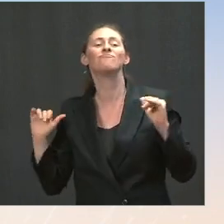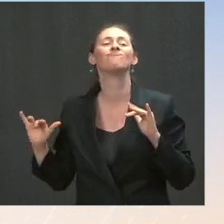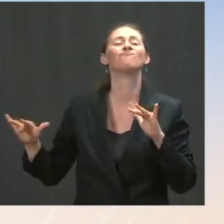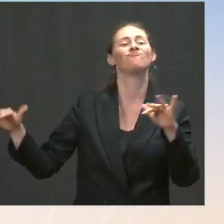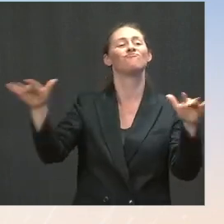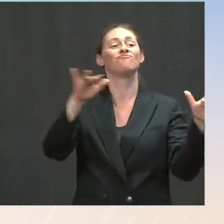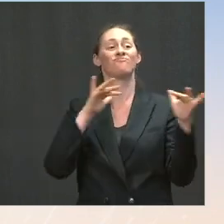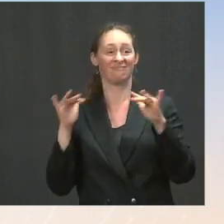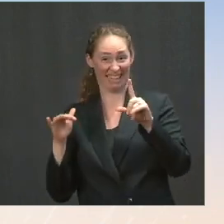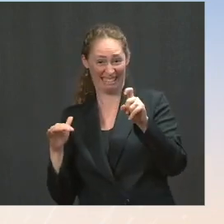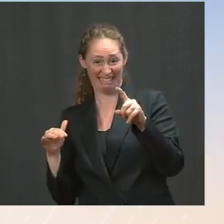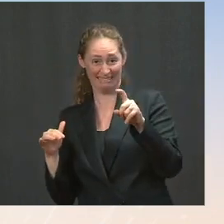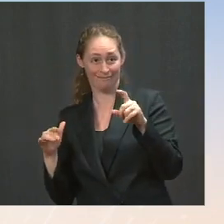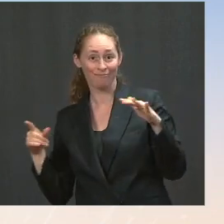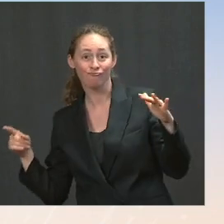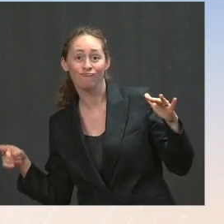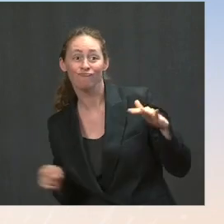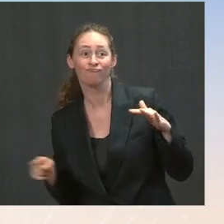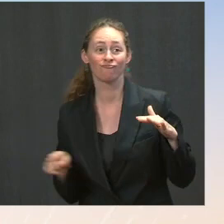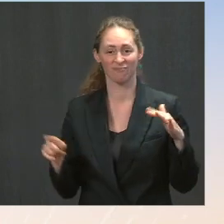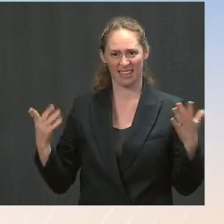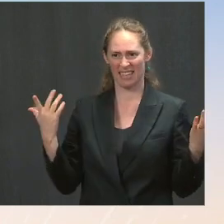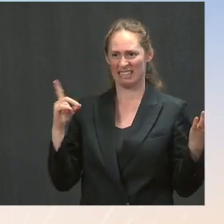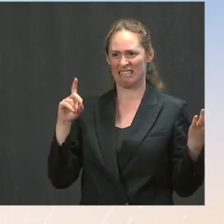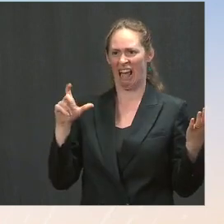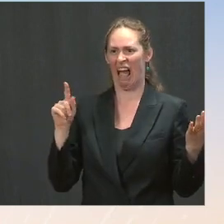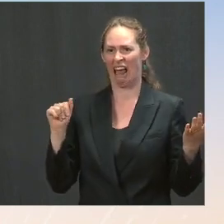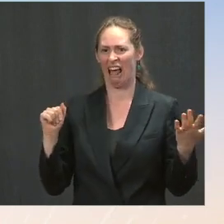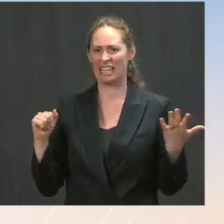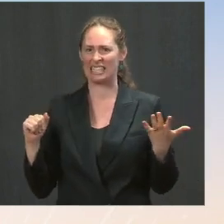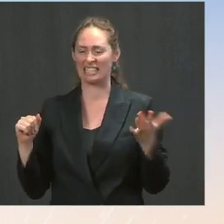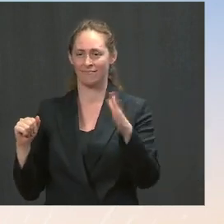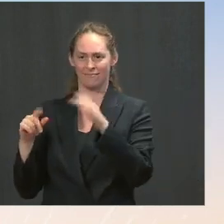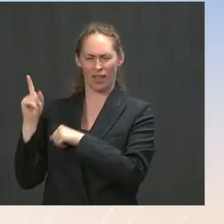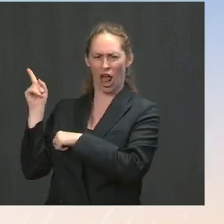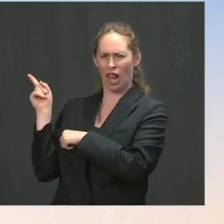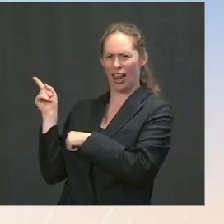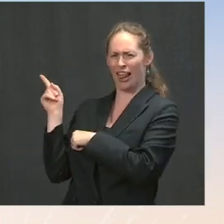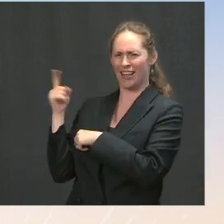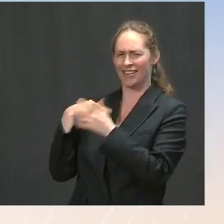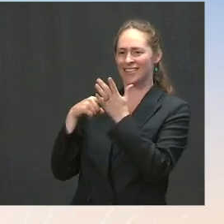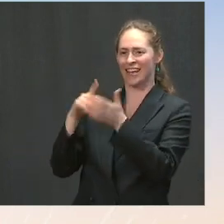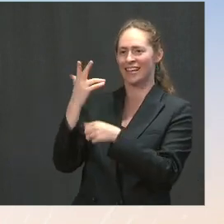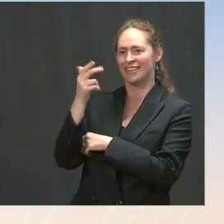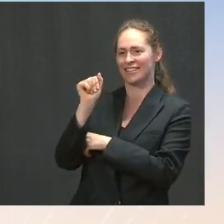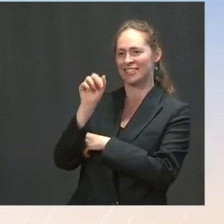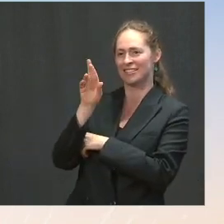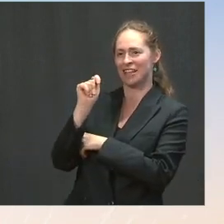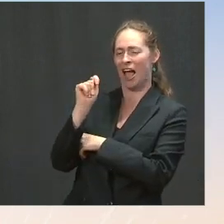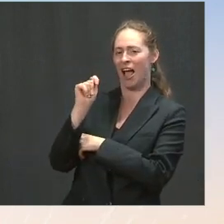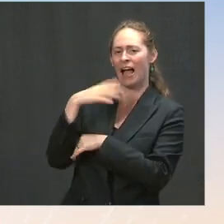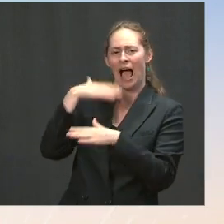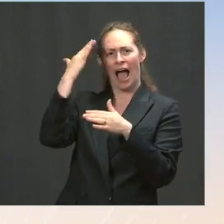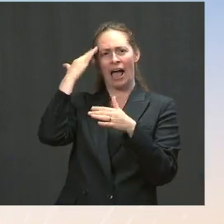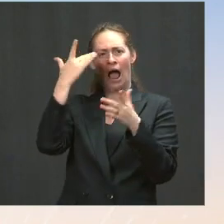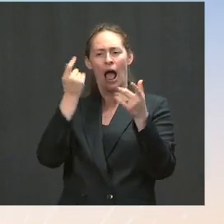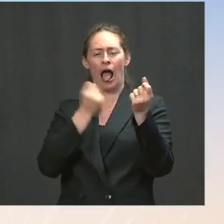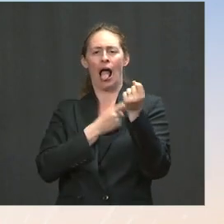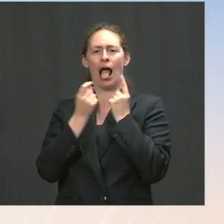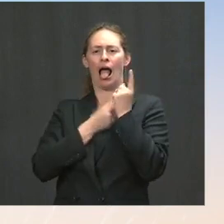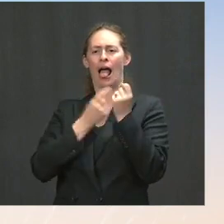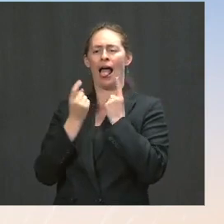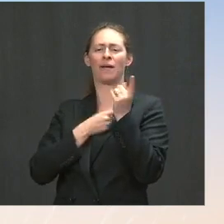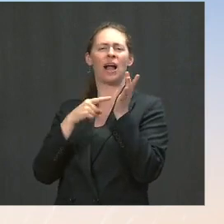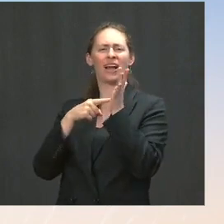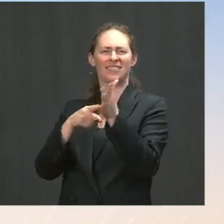say first, I have this little handy chart. I suspected that we might talk a little bit about COVID today, understandably. And what I would note is that